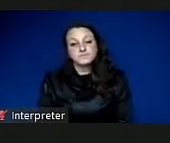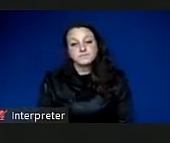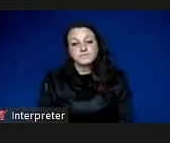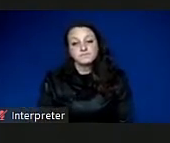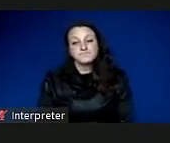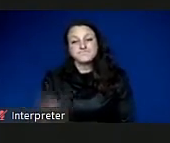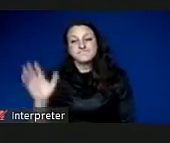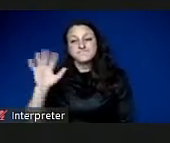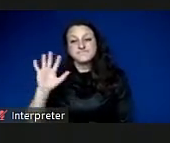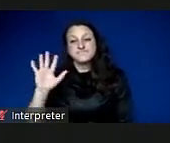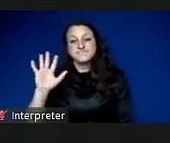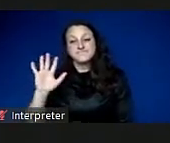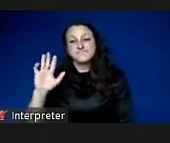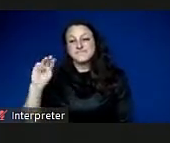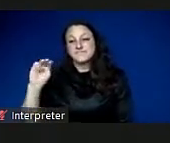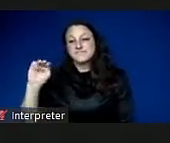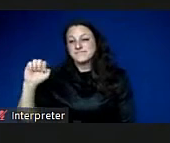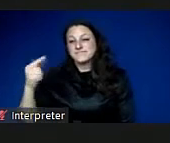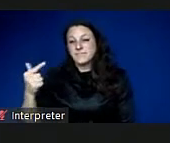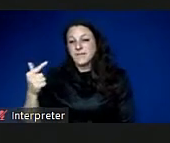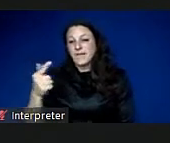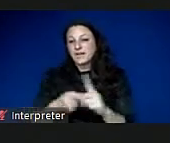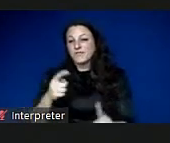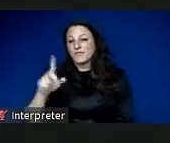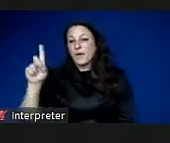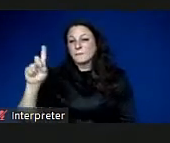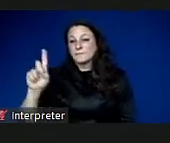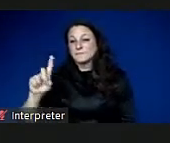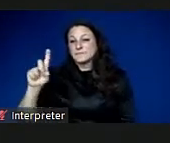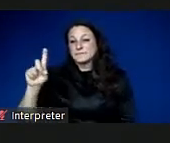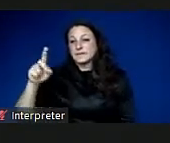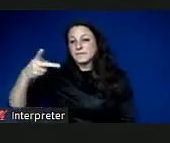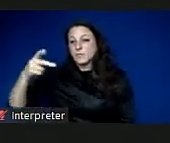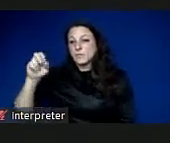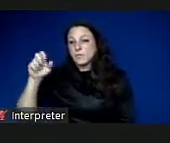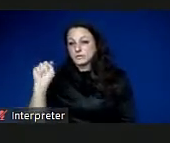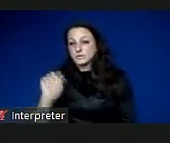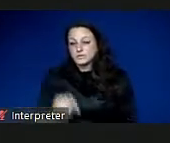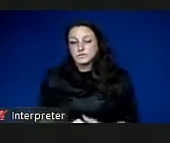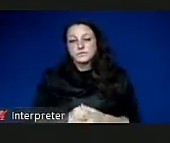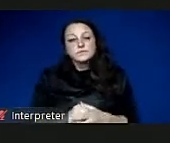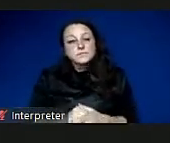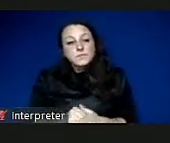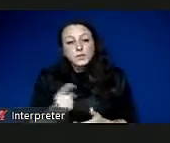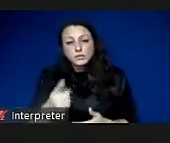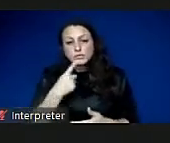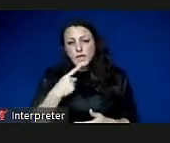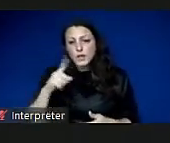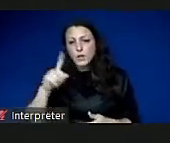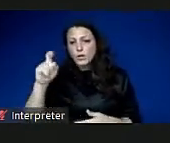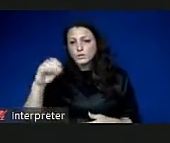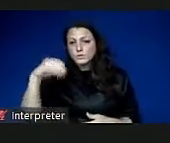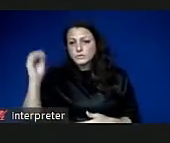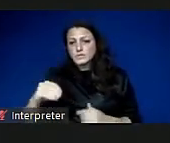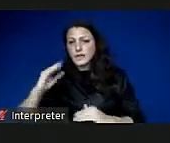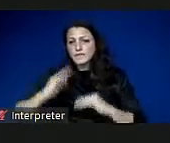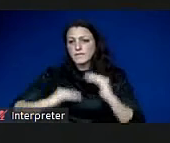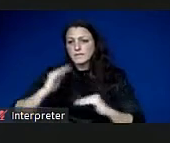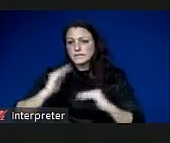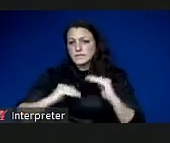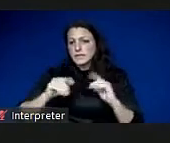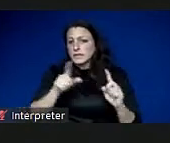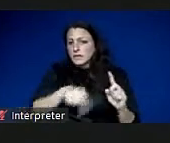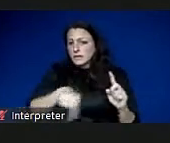Hi, Meg Wingeter from the Denver Post. You said that 100% of facilities have had the